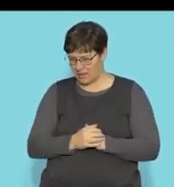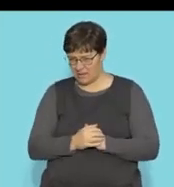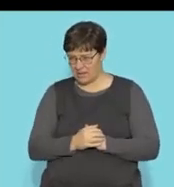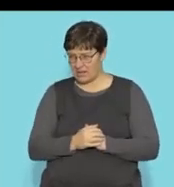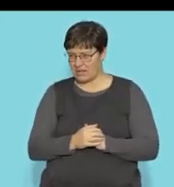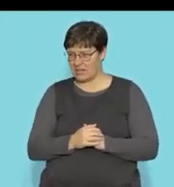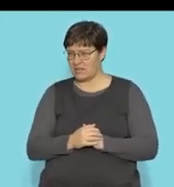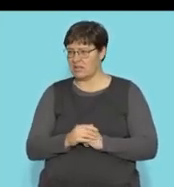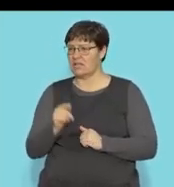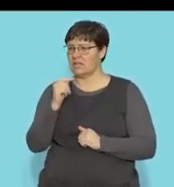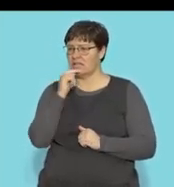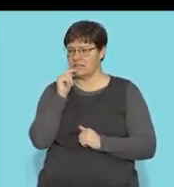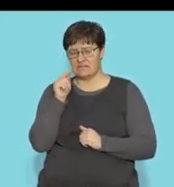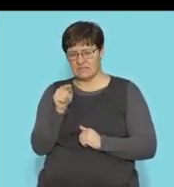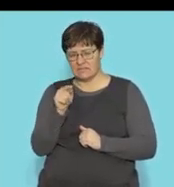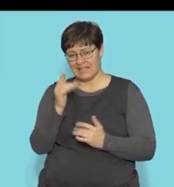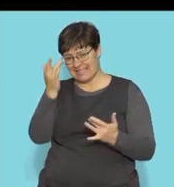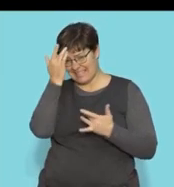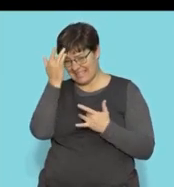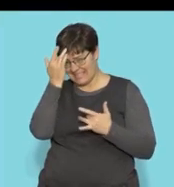decrease. If disease